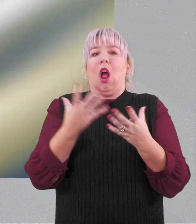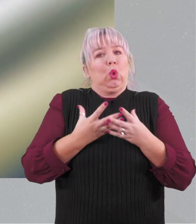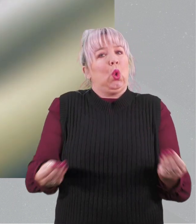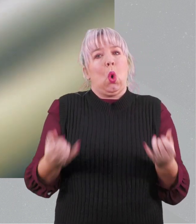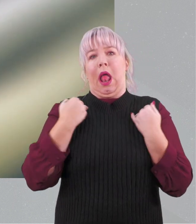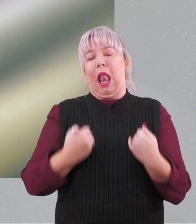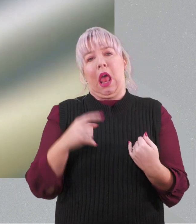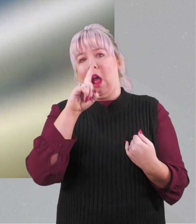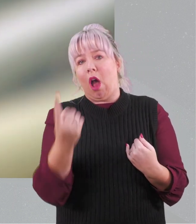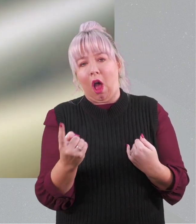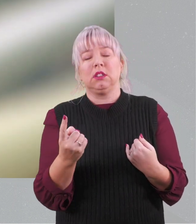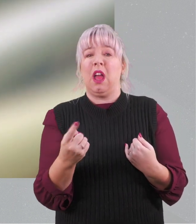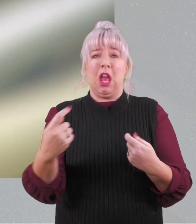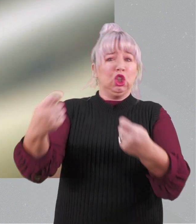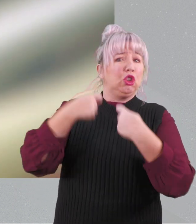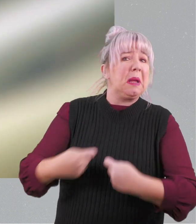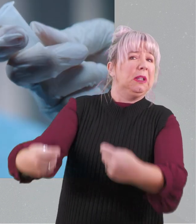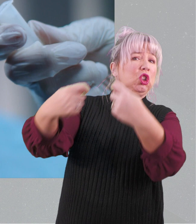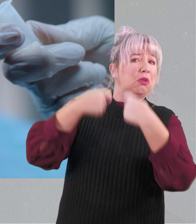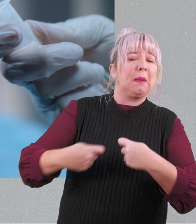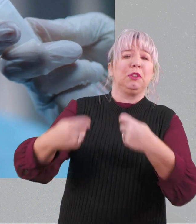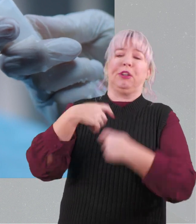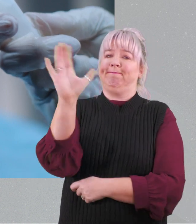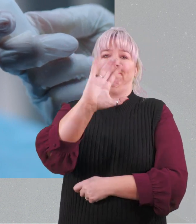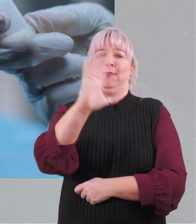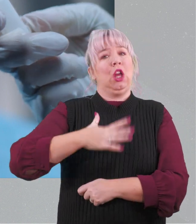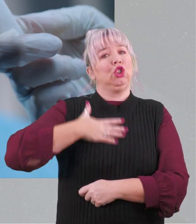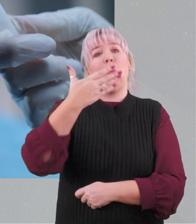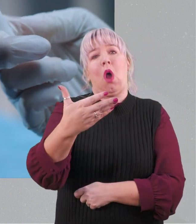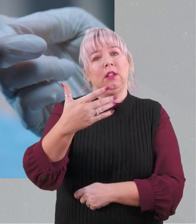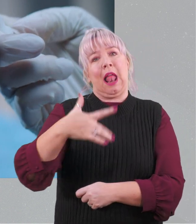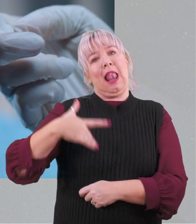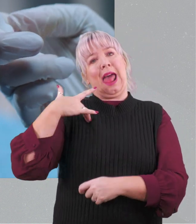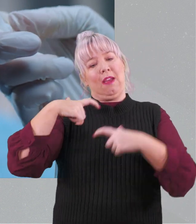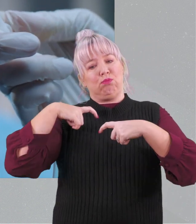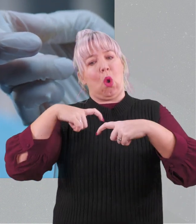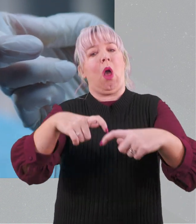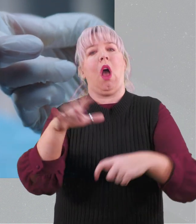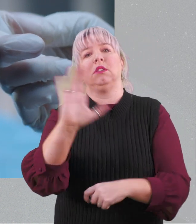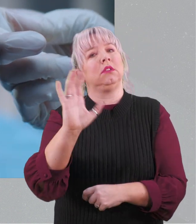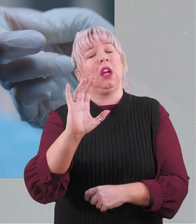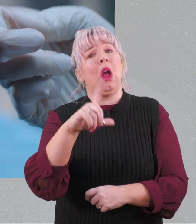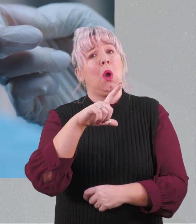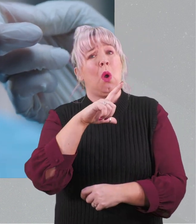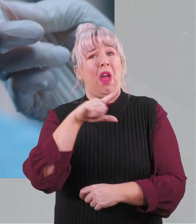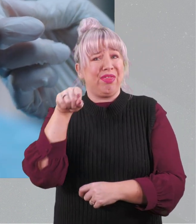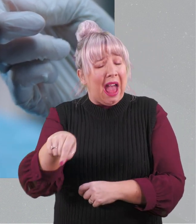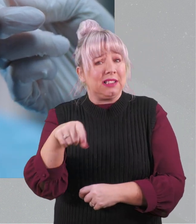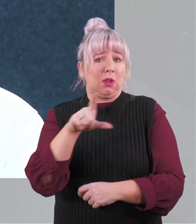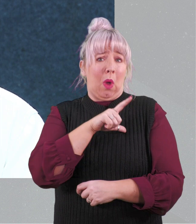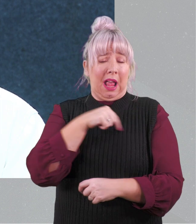the context of an incurable illness, I should not be subjected to inappropriate life-prolonging